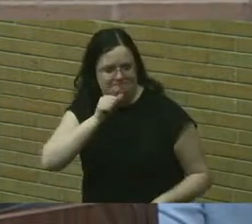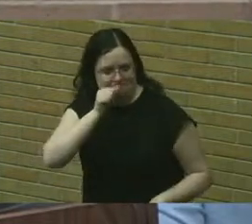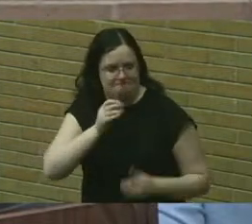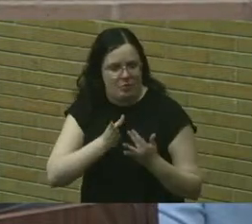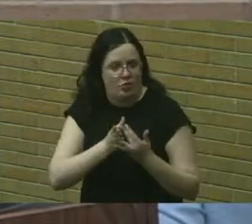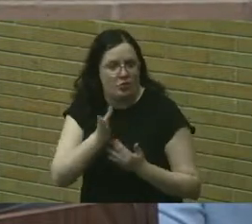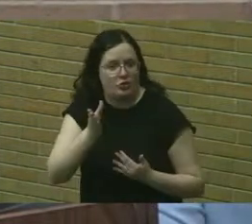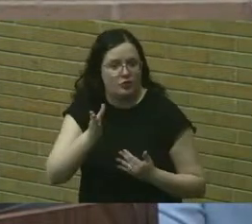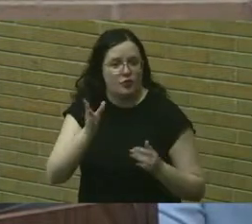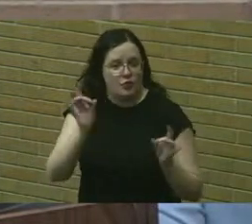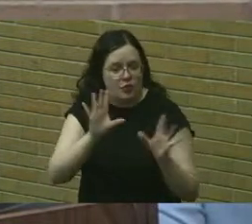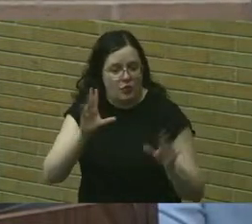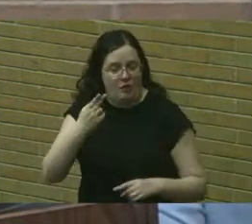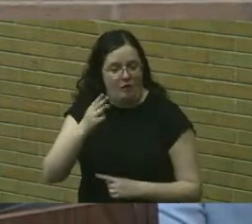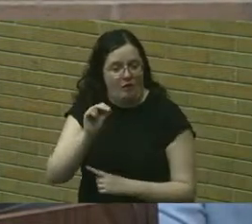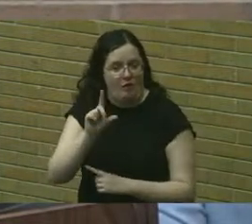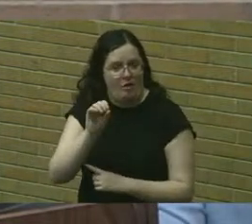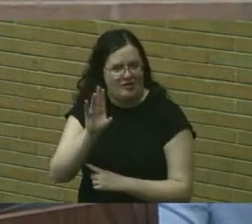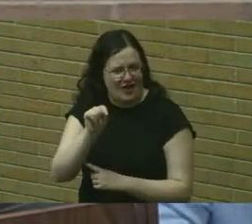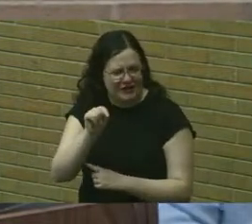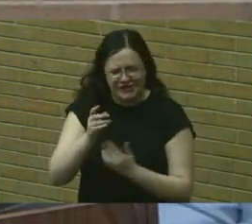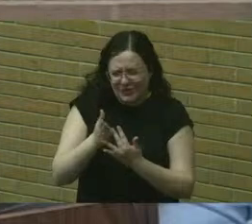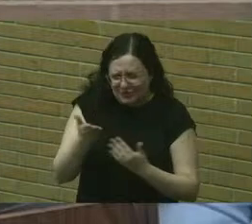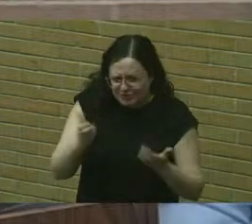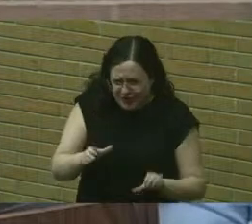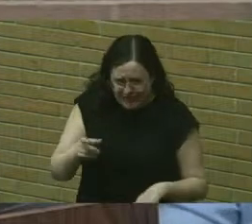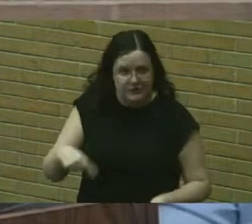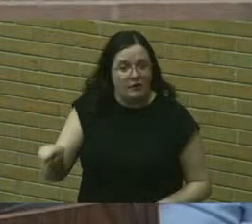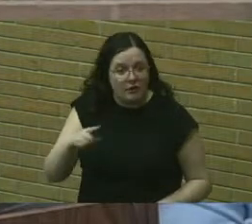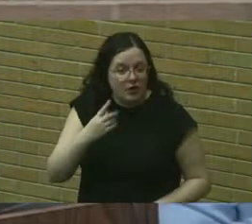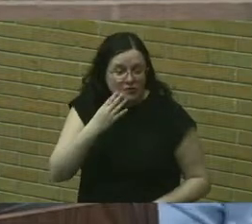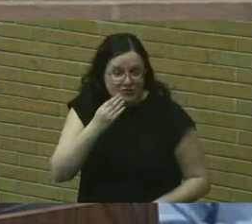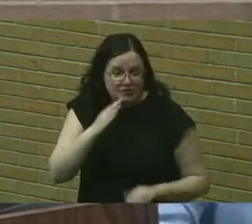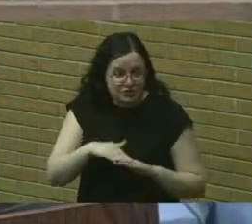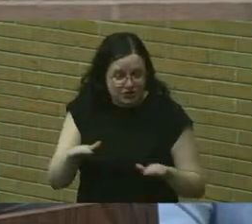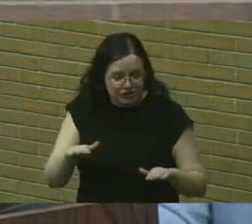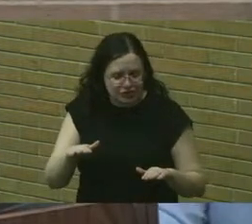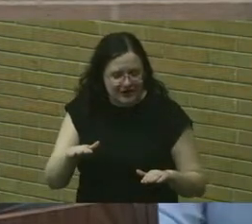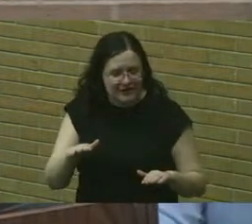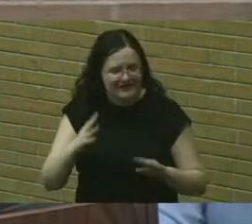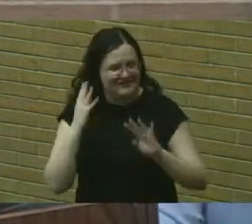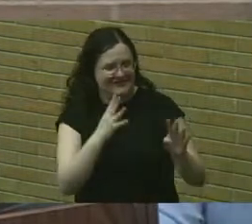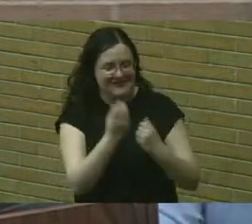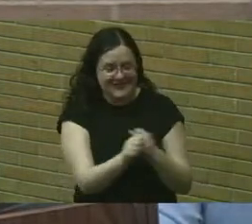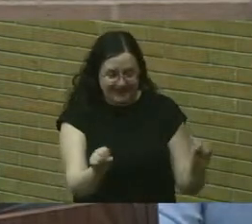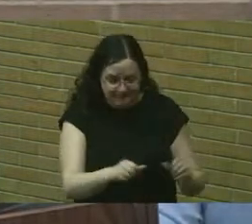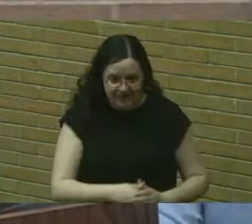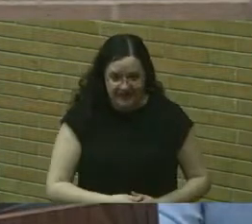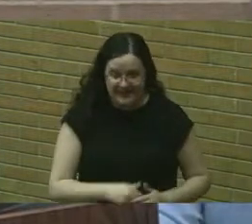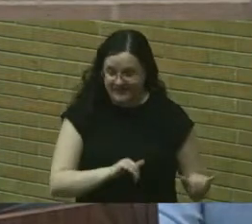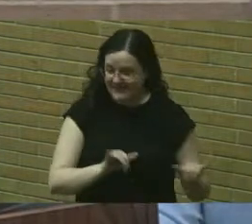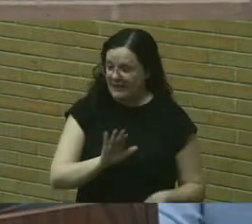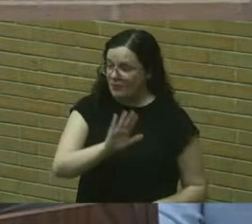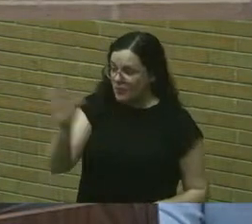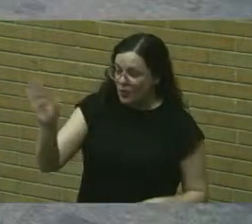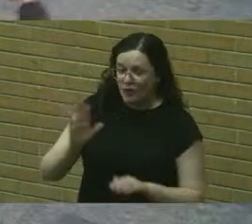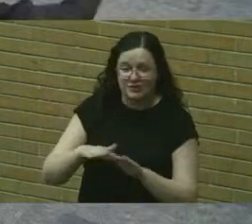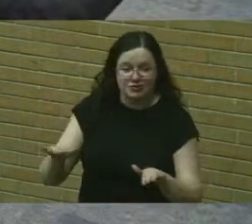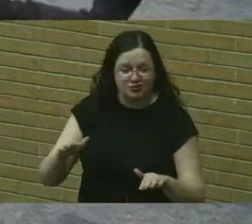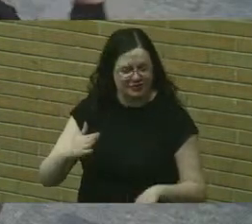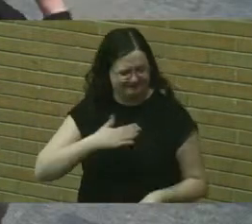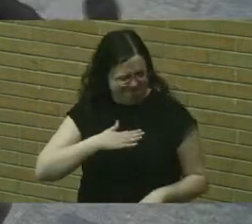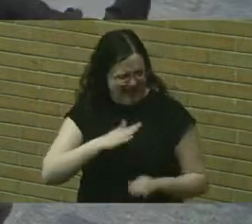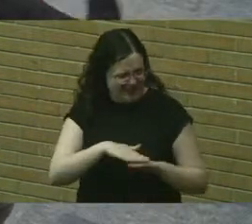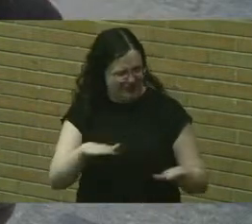by chance. Those are Jewish children. Those are children, like your children, like my children,